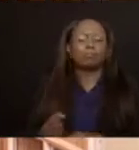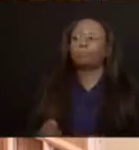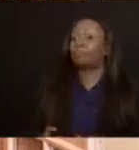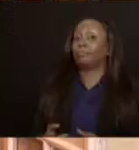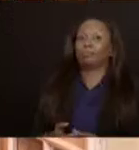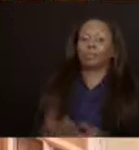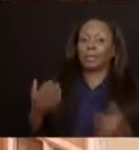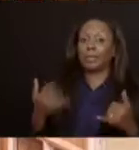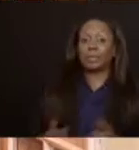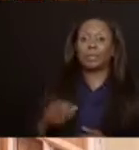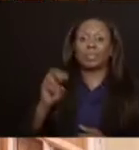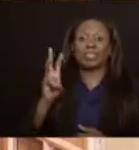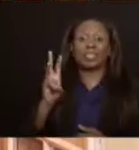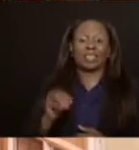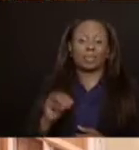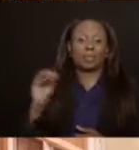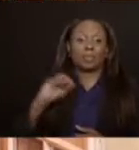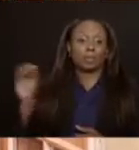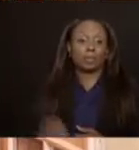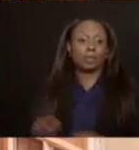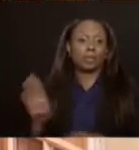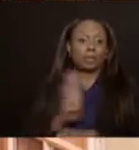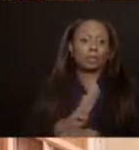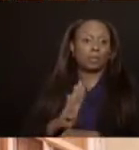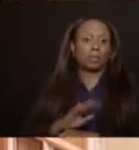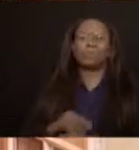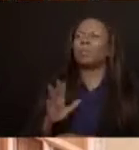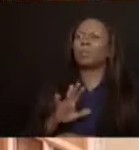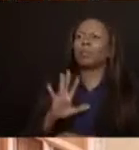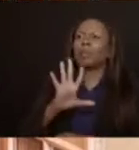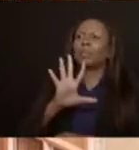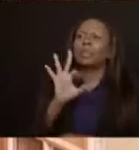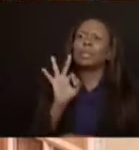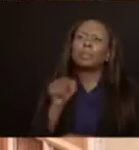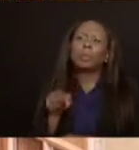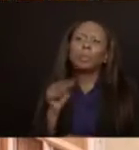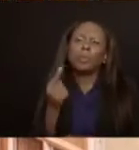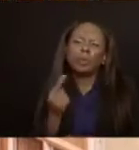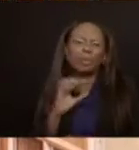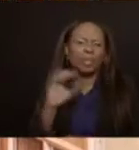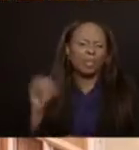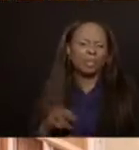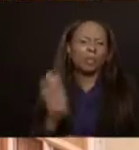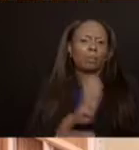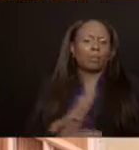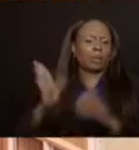virtually of eligible Barbadians, just shy, 59.1% I think it is,